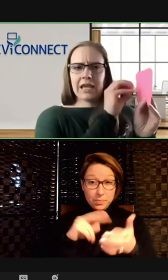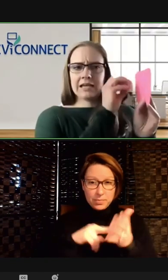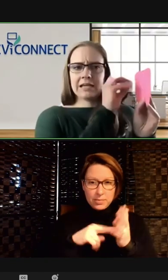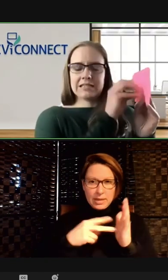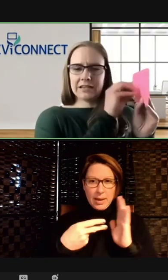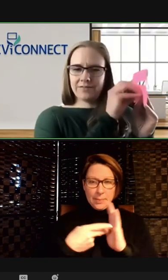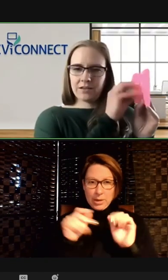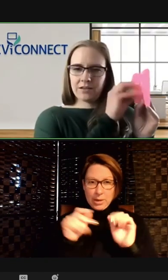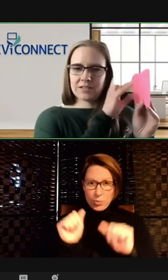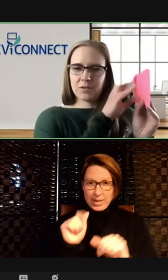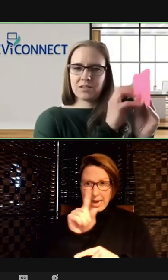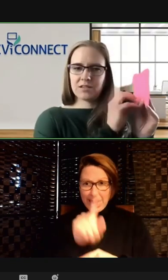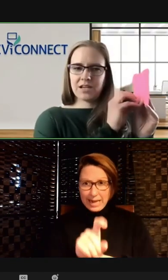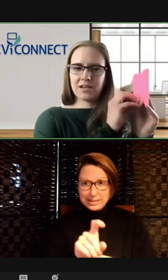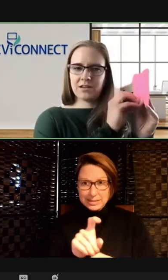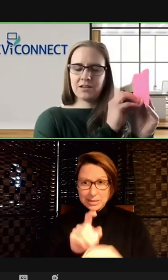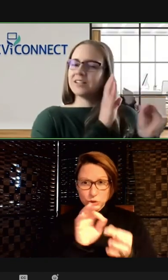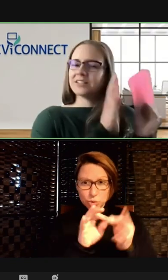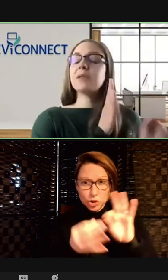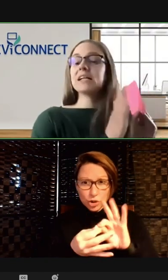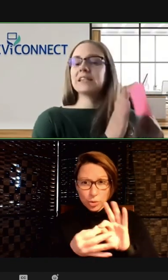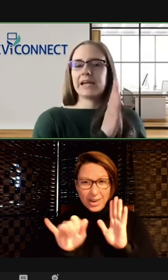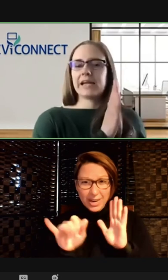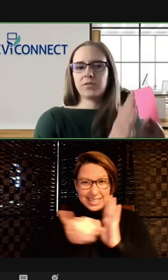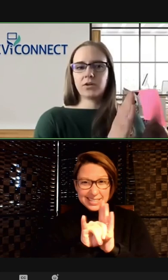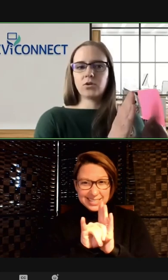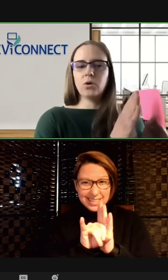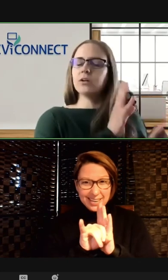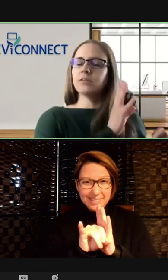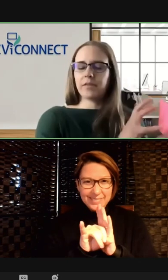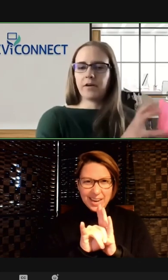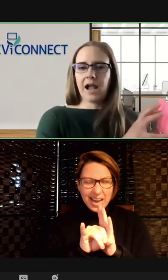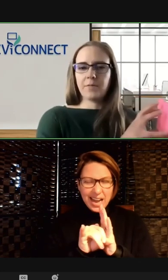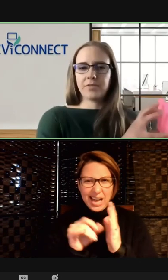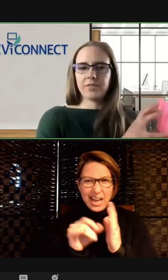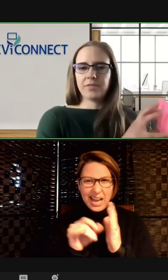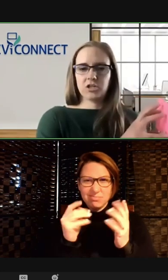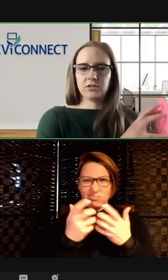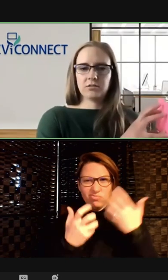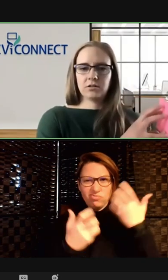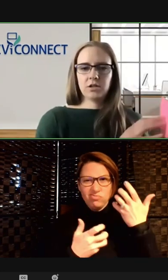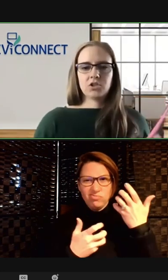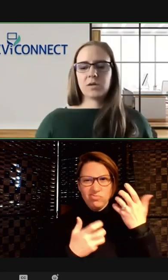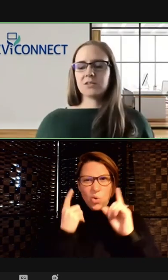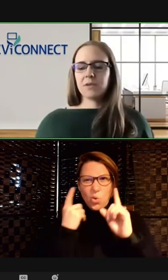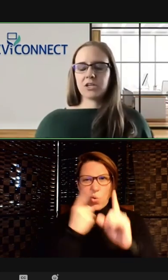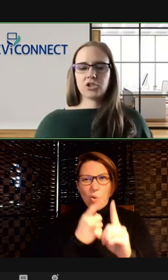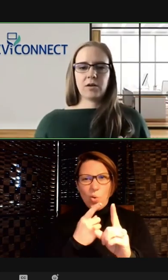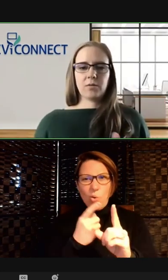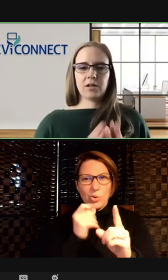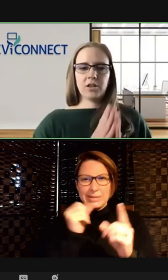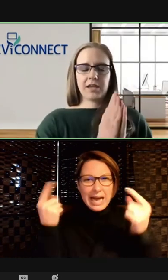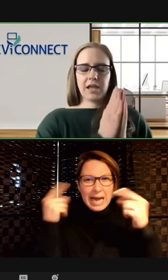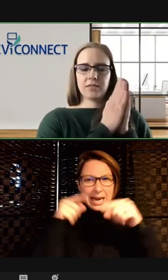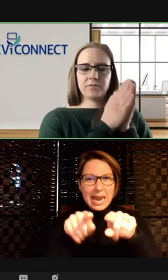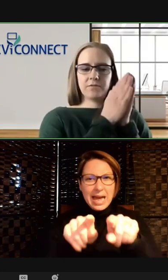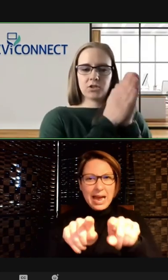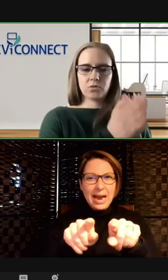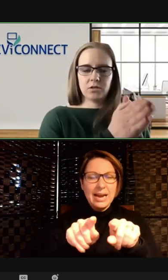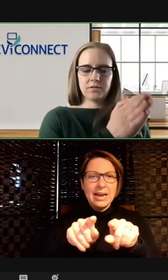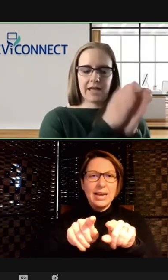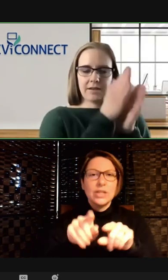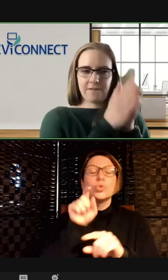interpret and identify some of those things yet? It's not really aligning with the goal of where they're at with their vision. So we need to make sure that we're looking